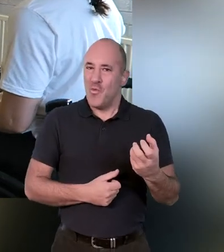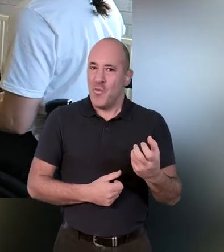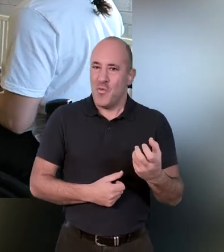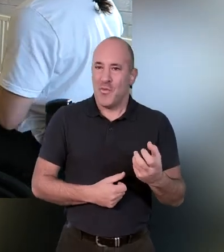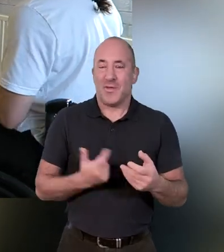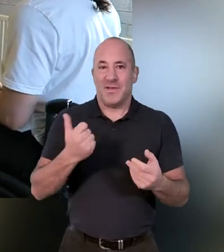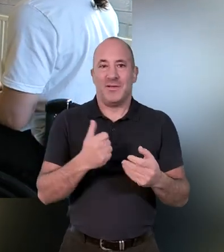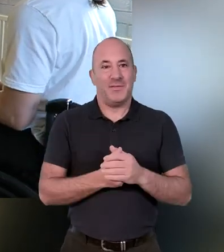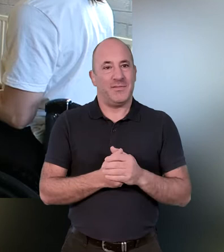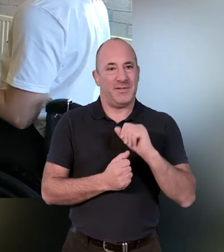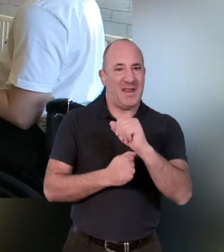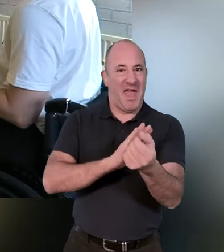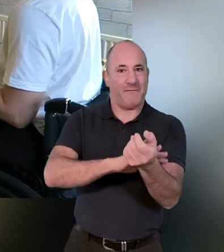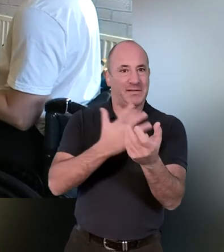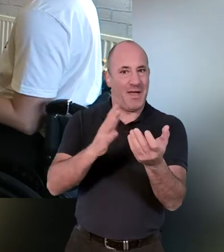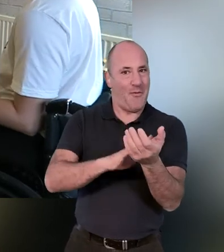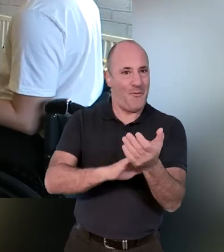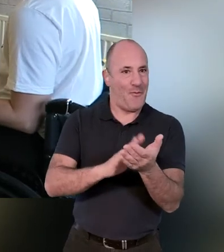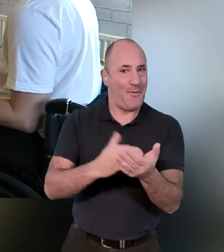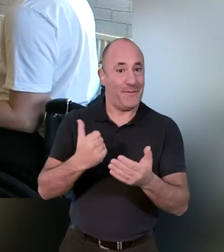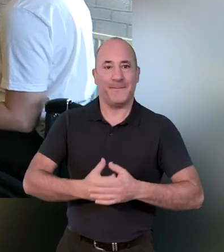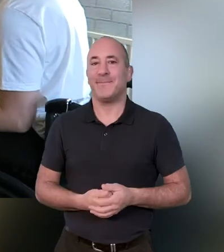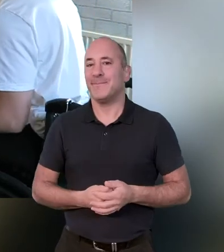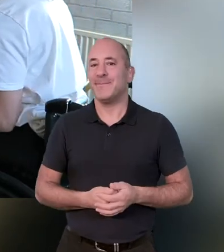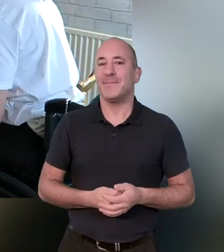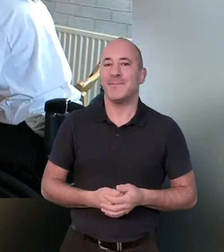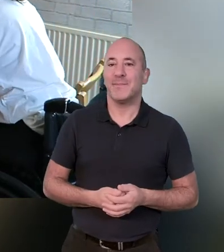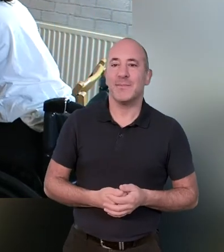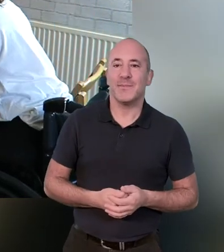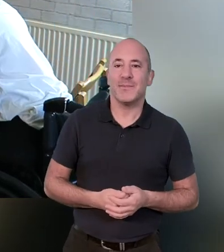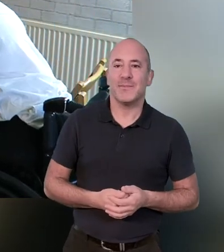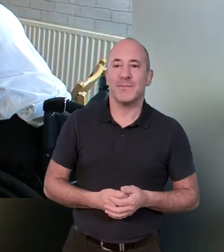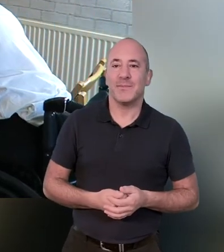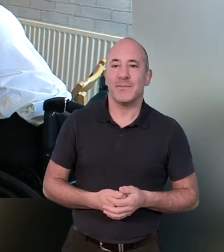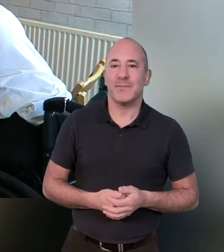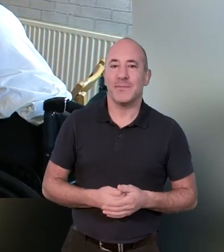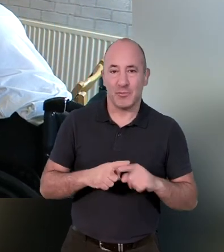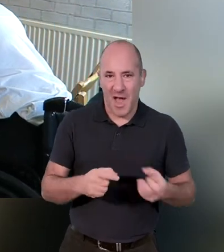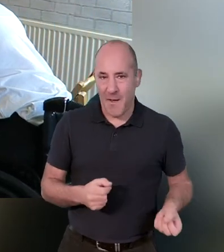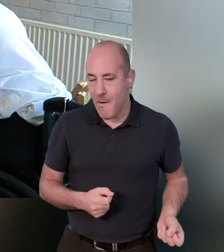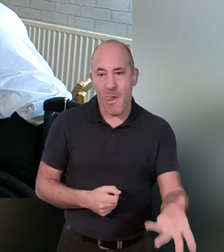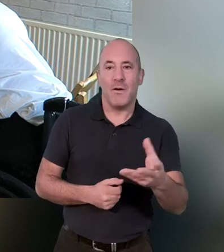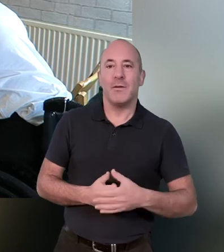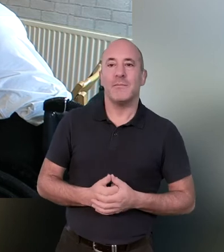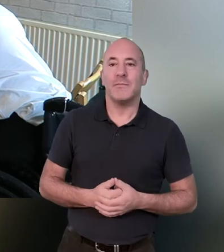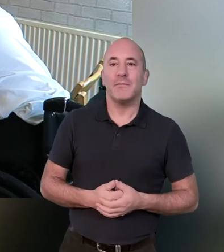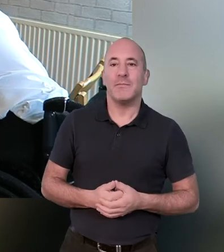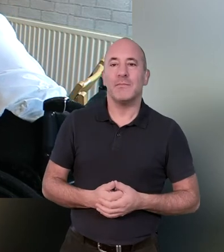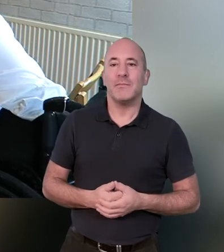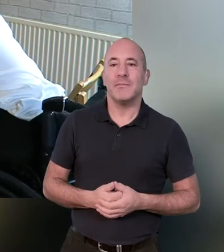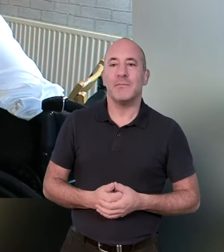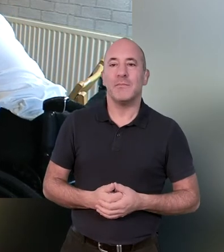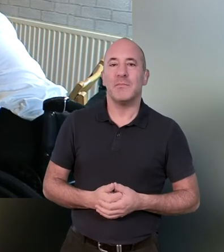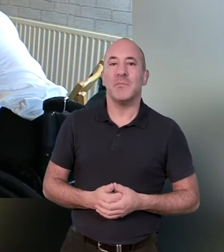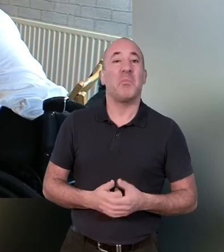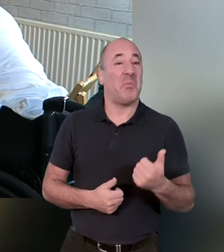her non-dominant hand, so Sam's left hand. So she's going to have another go to see if